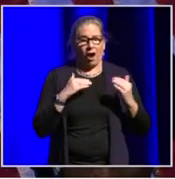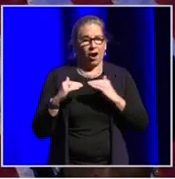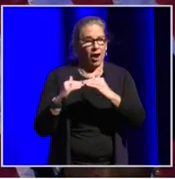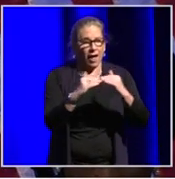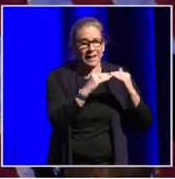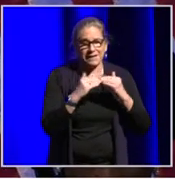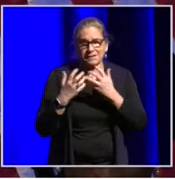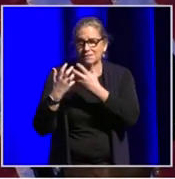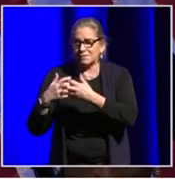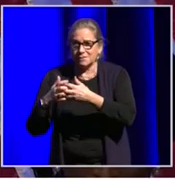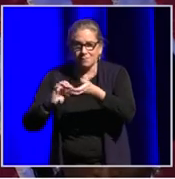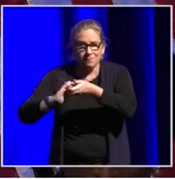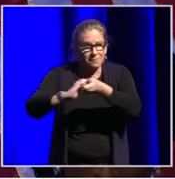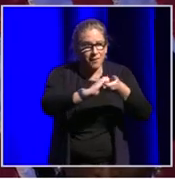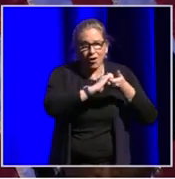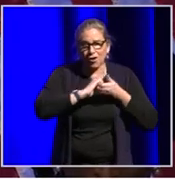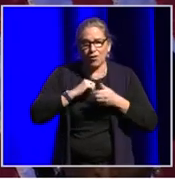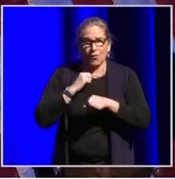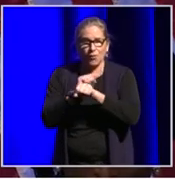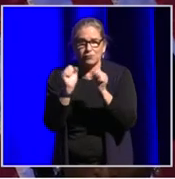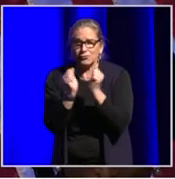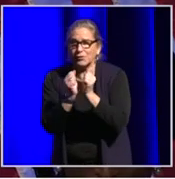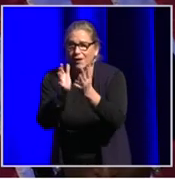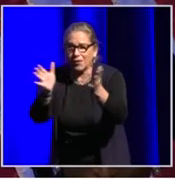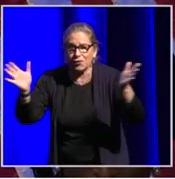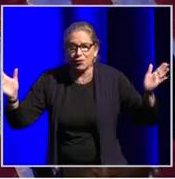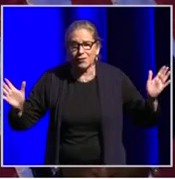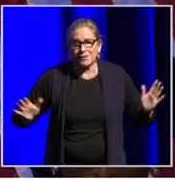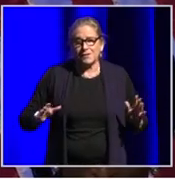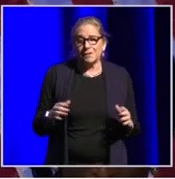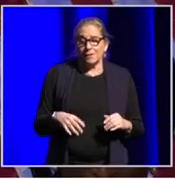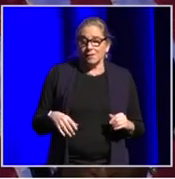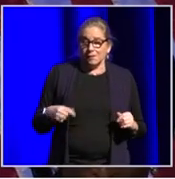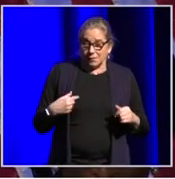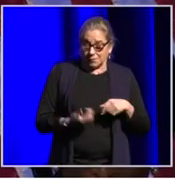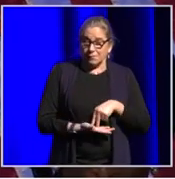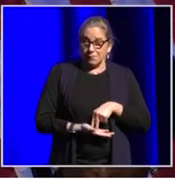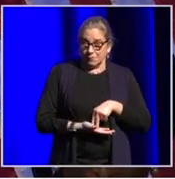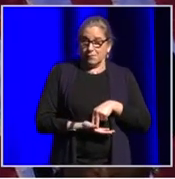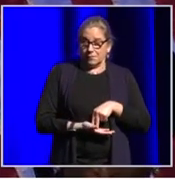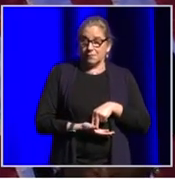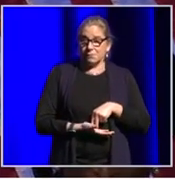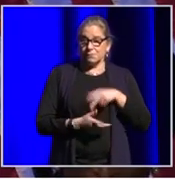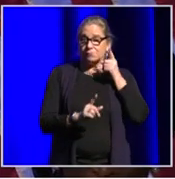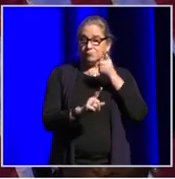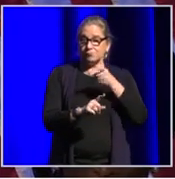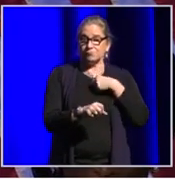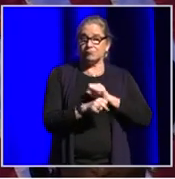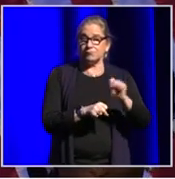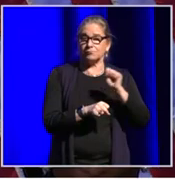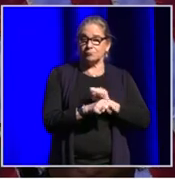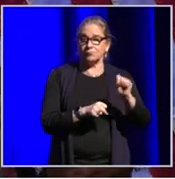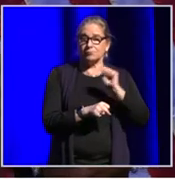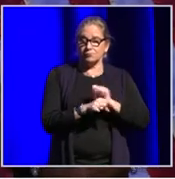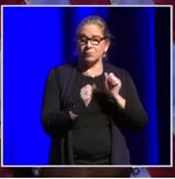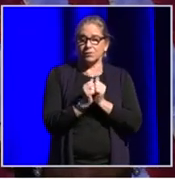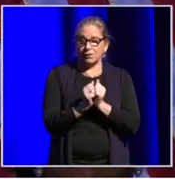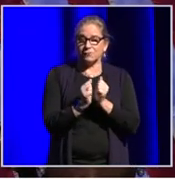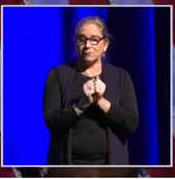important project of working with them, I will think about what brought me to this moment and the responsibility that comes with it.